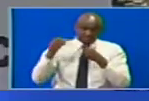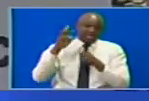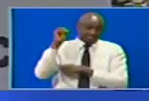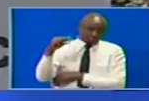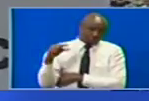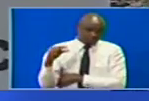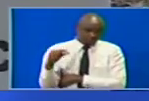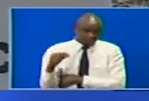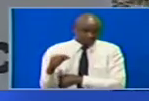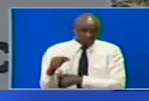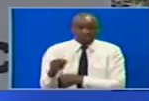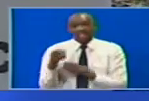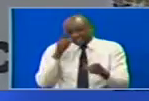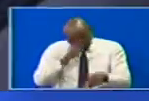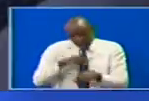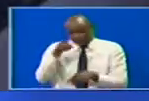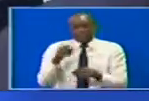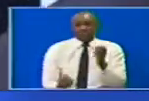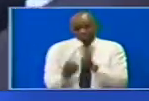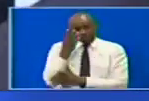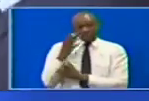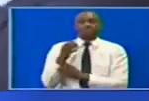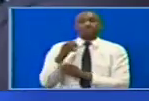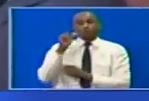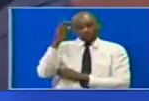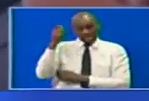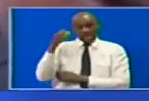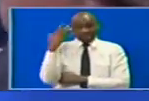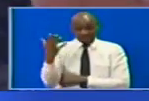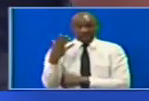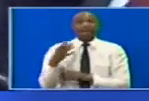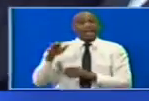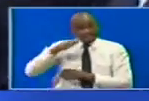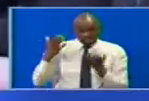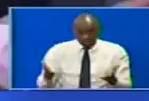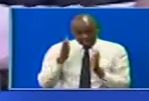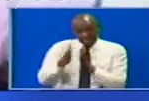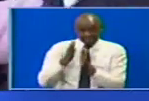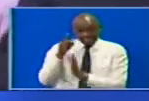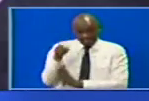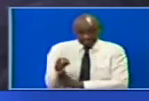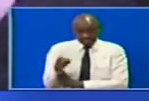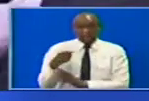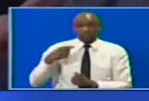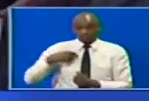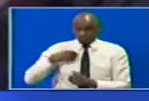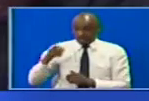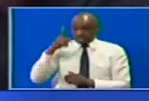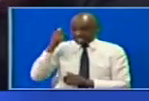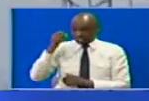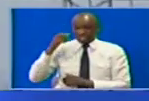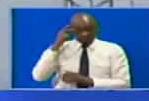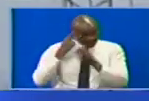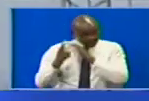260 megawatts. Talk of setting up Olkaria 5 to be located in Naivasha is in line with power utility firm Kengen's